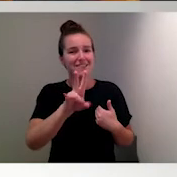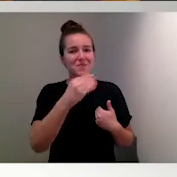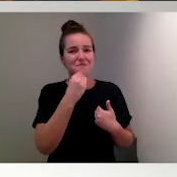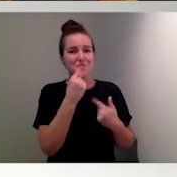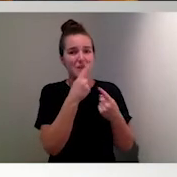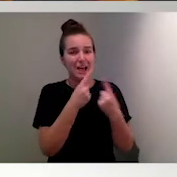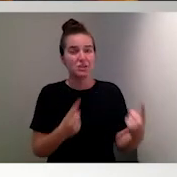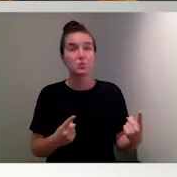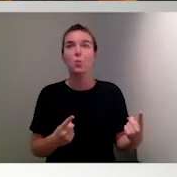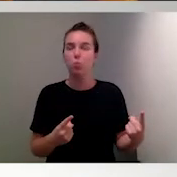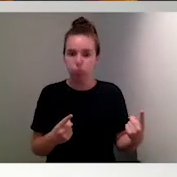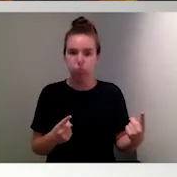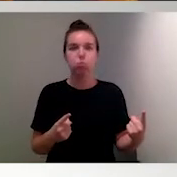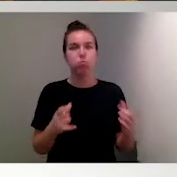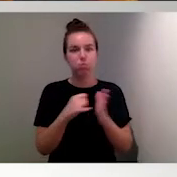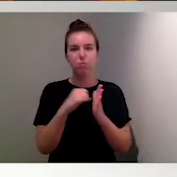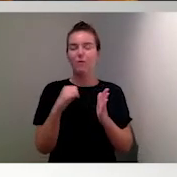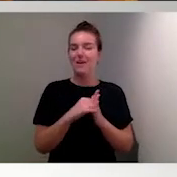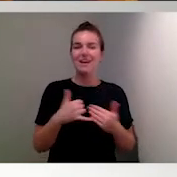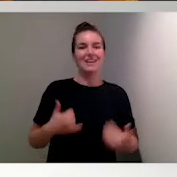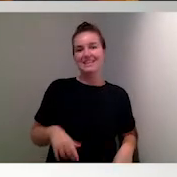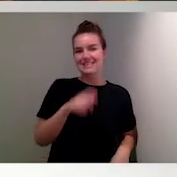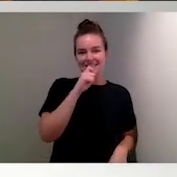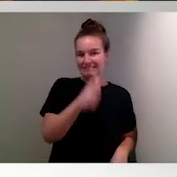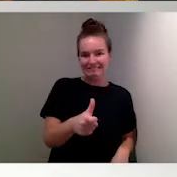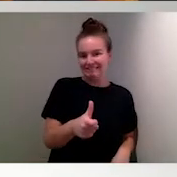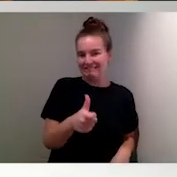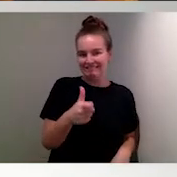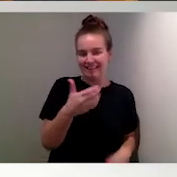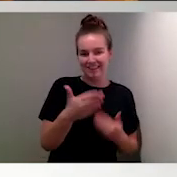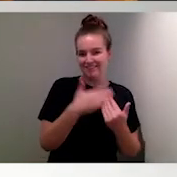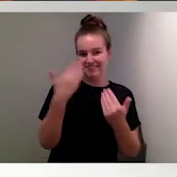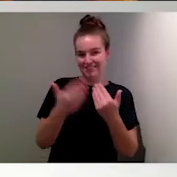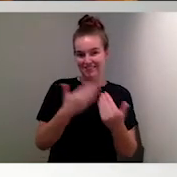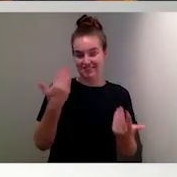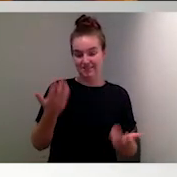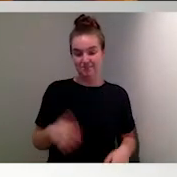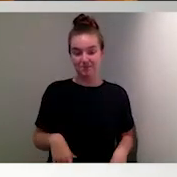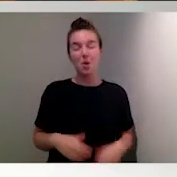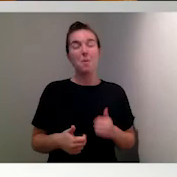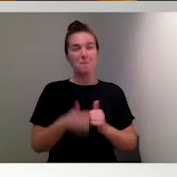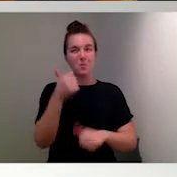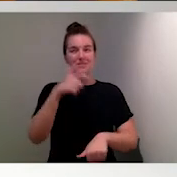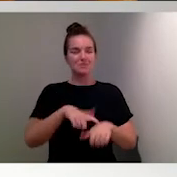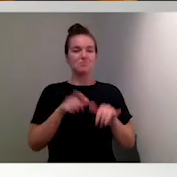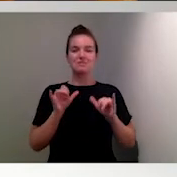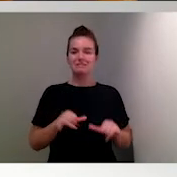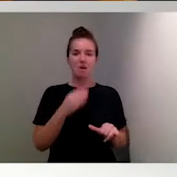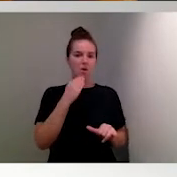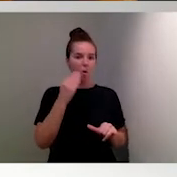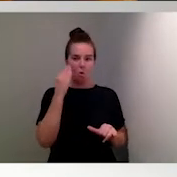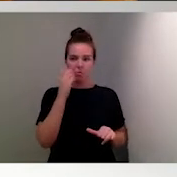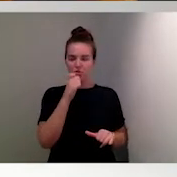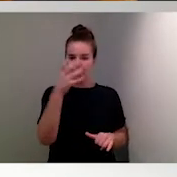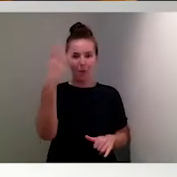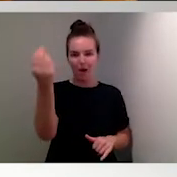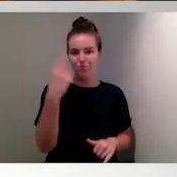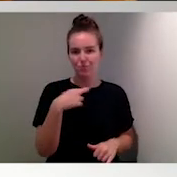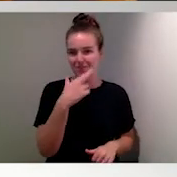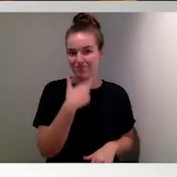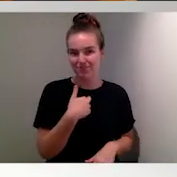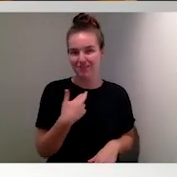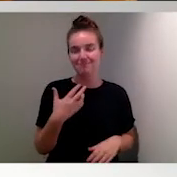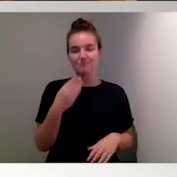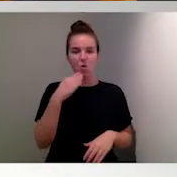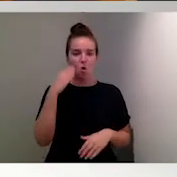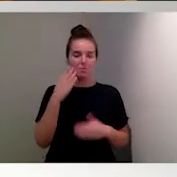easy thing. Most of the time, we're at home cooking because it's much easier. And a lot of times when you go out, they say, oh, well, we can give you a